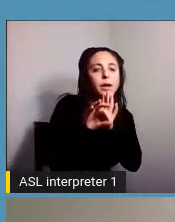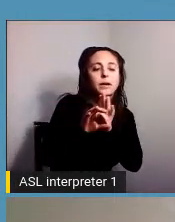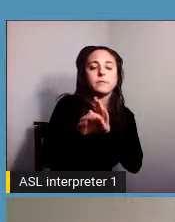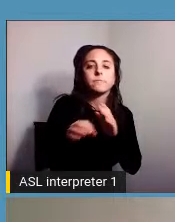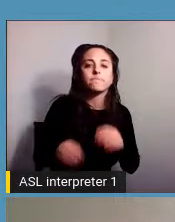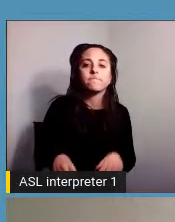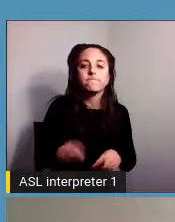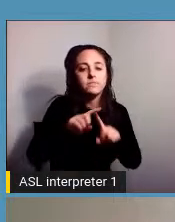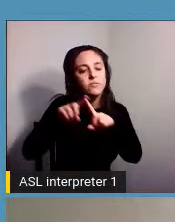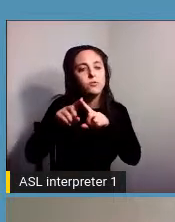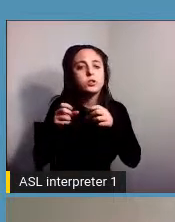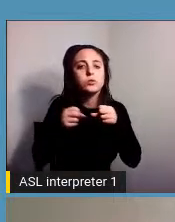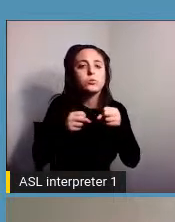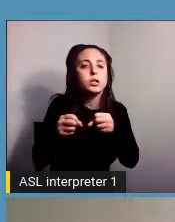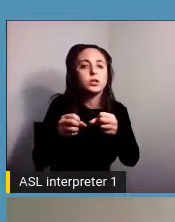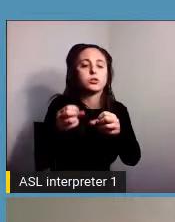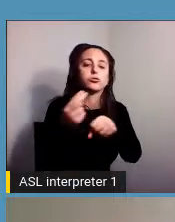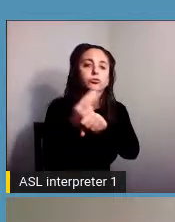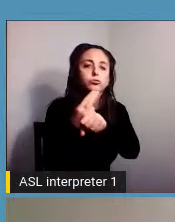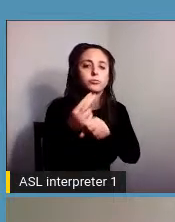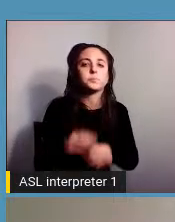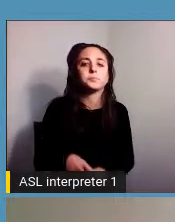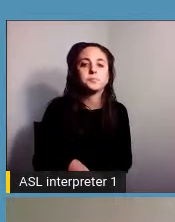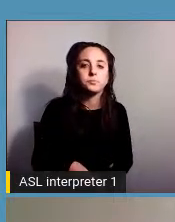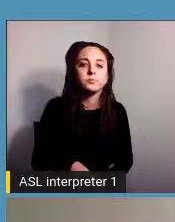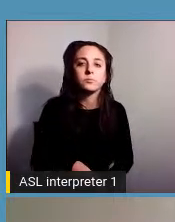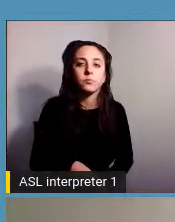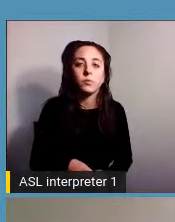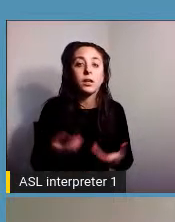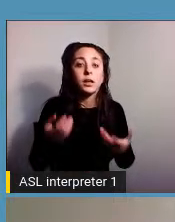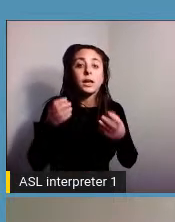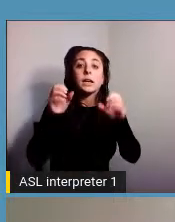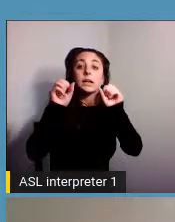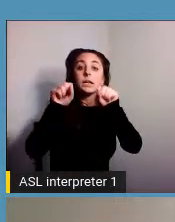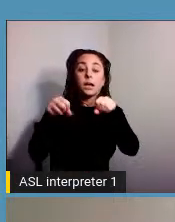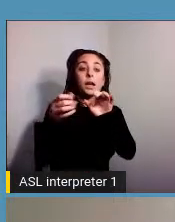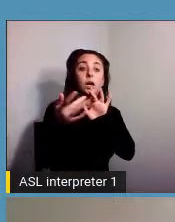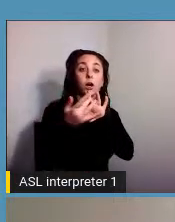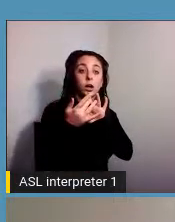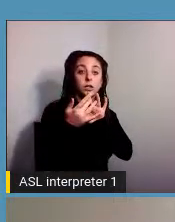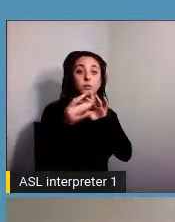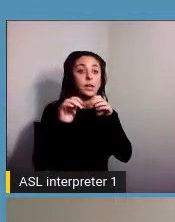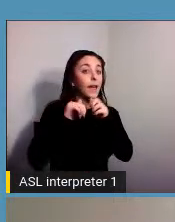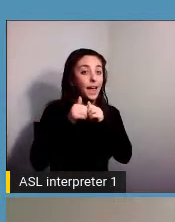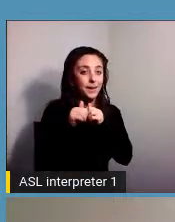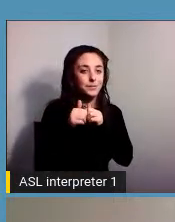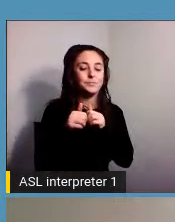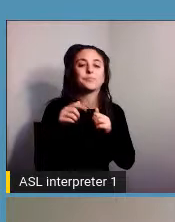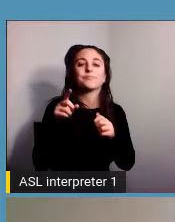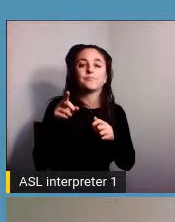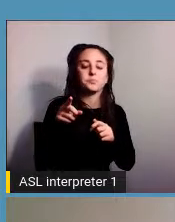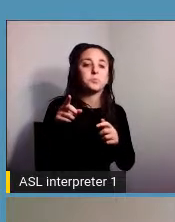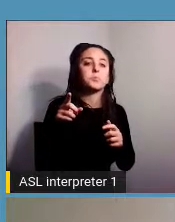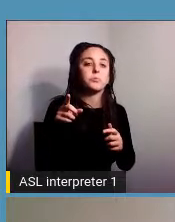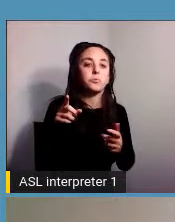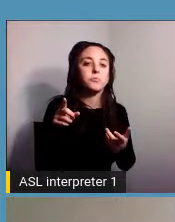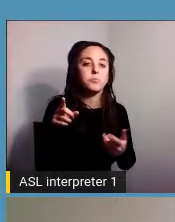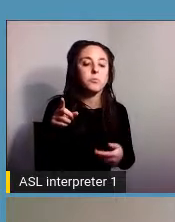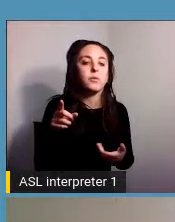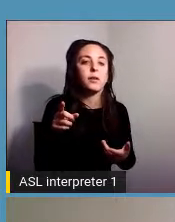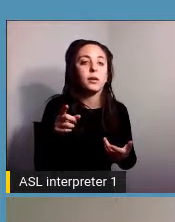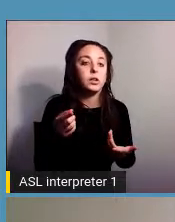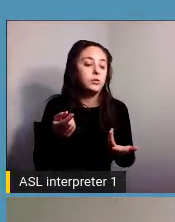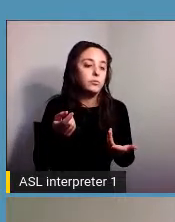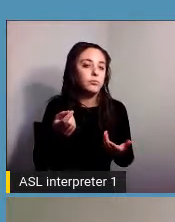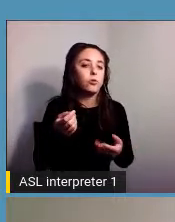So I want to end there. Here are some ways that you can find us and get in touch with us. I want to note that we also run a